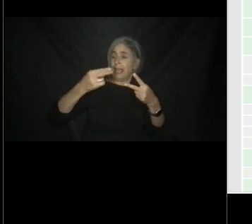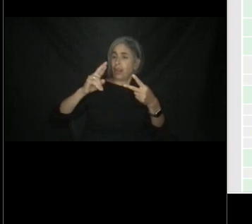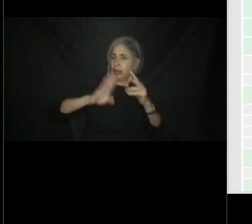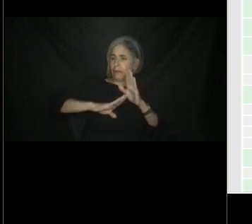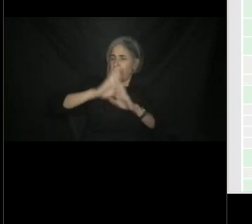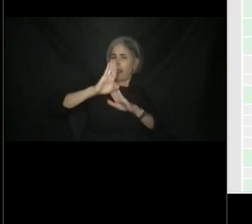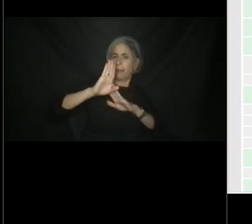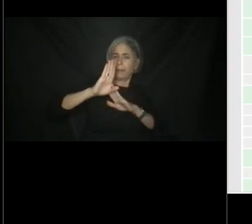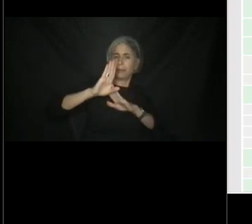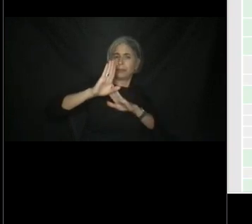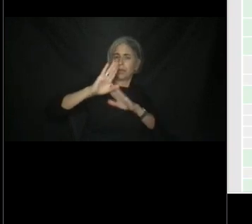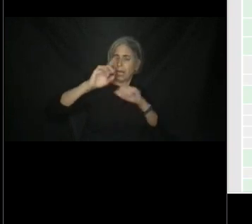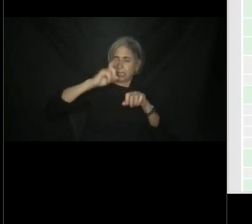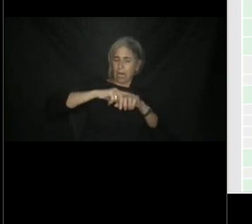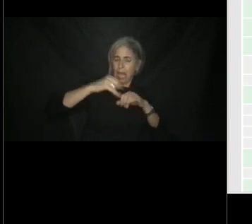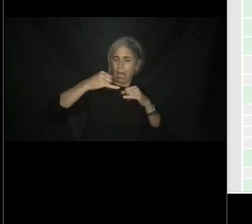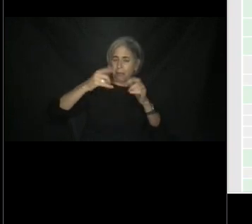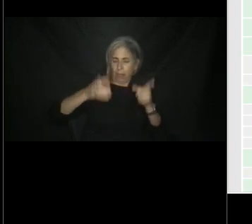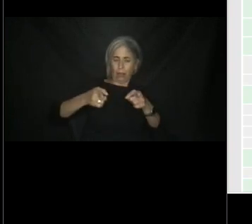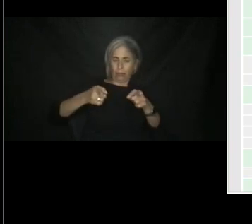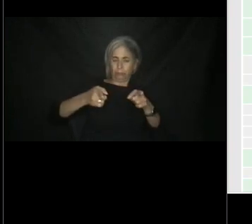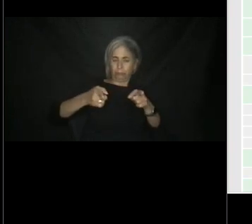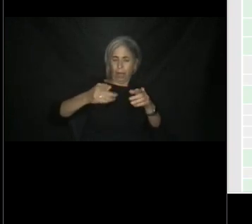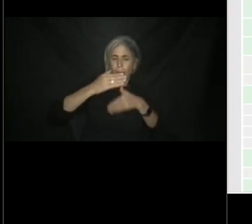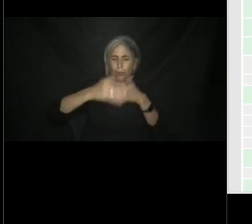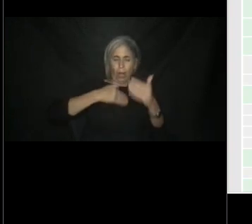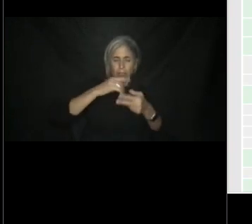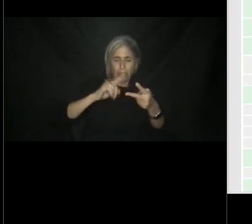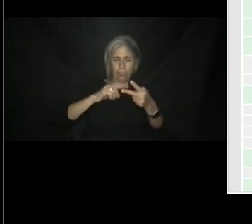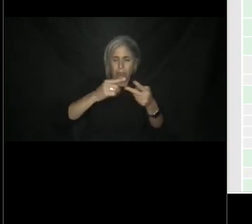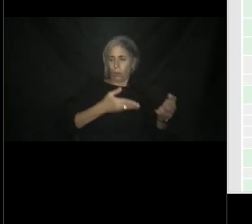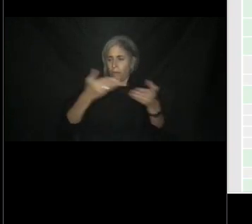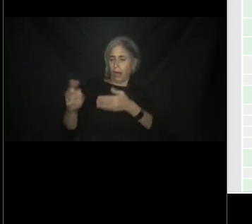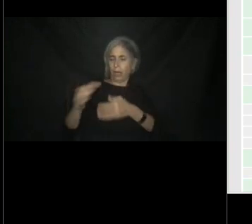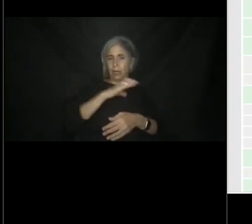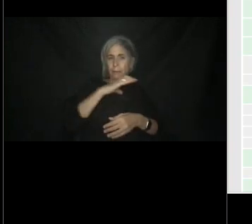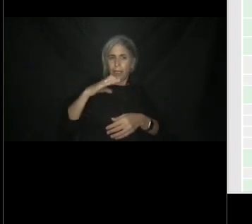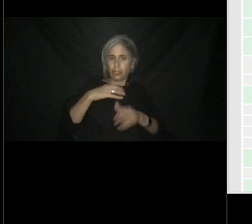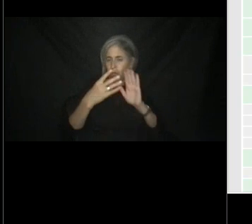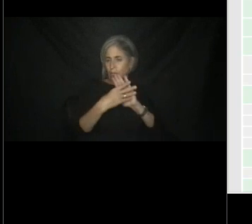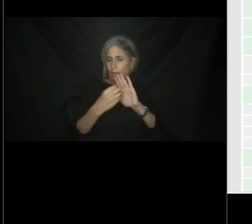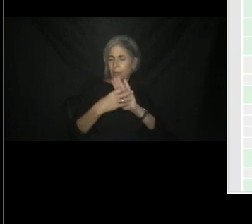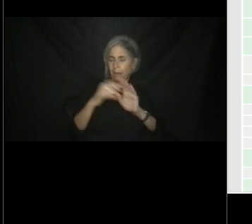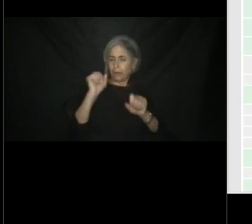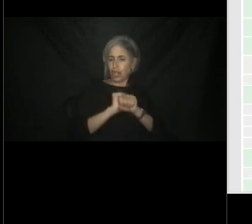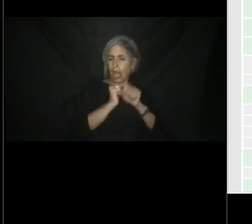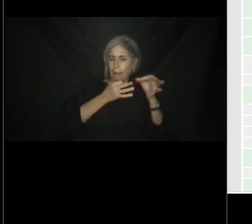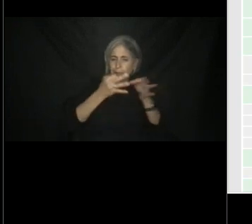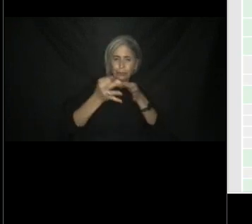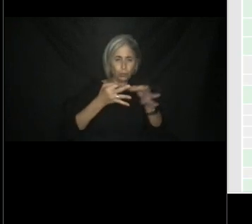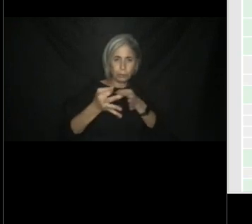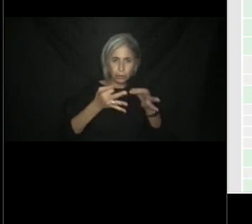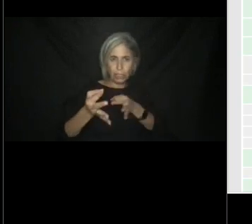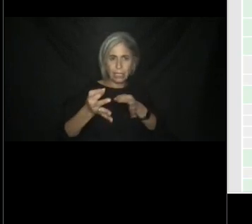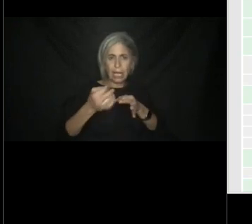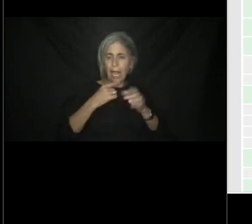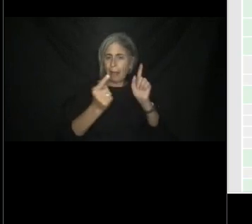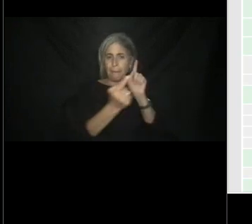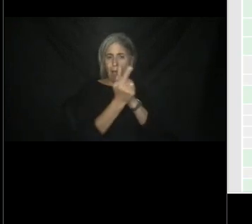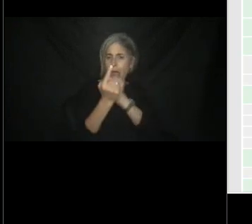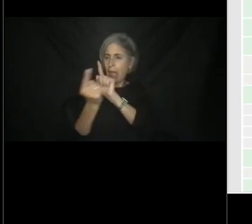a timeline, a process. We provided the commission with a copy of the job description. I met with each